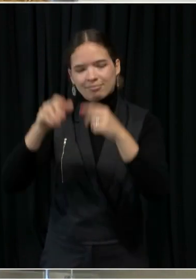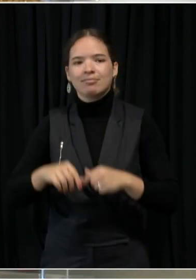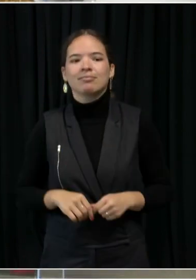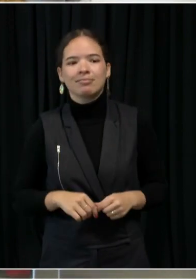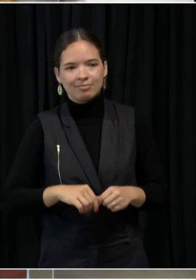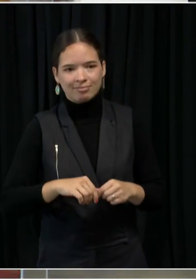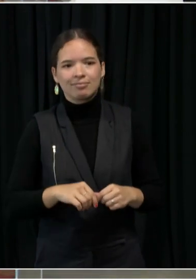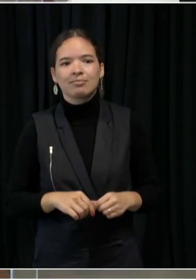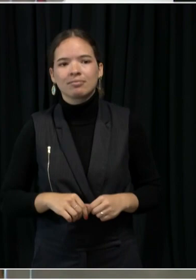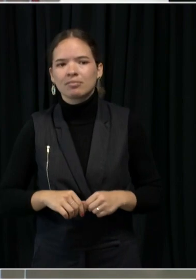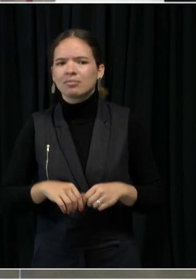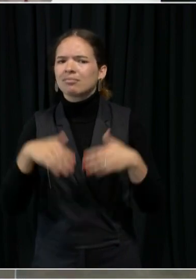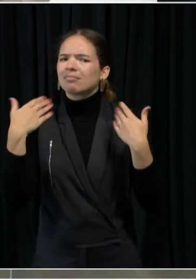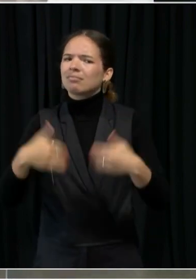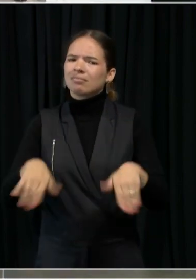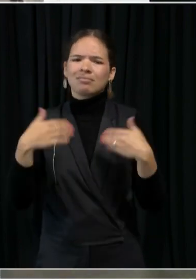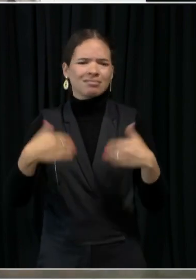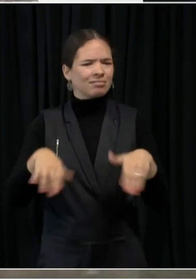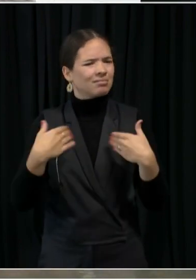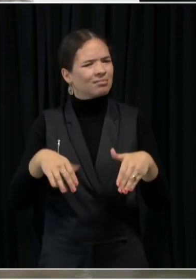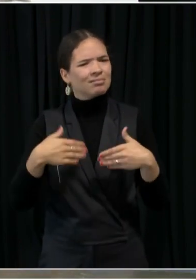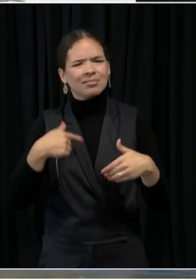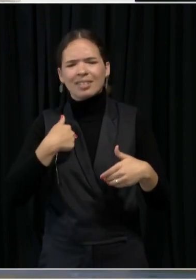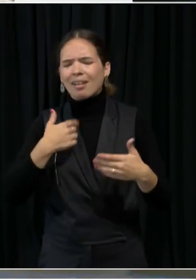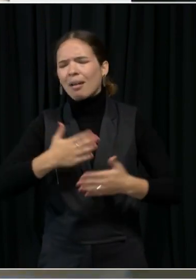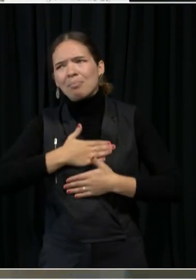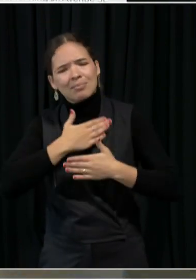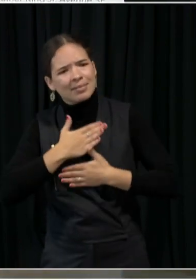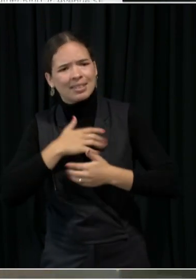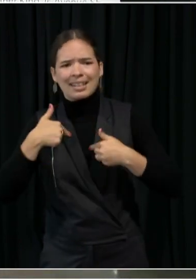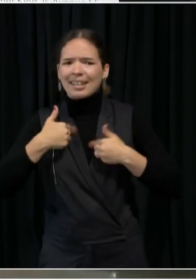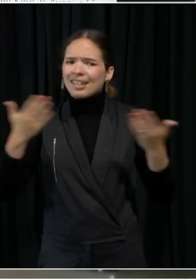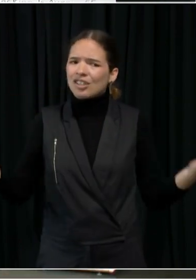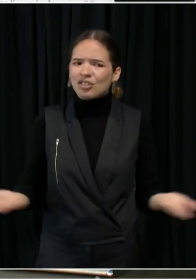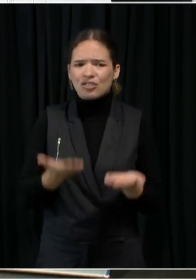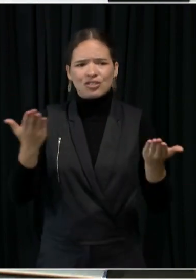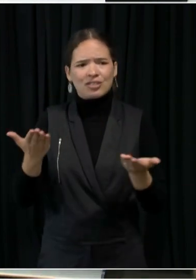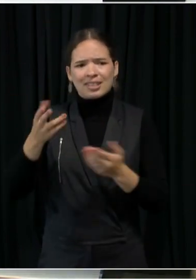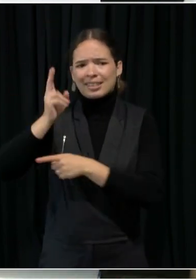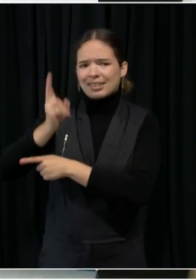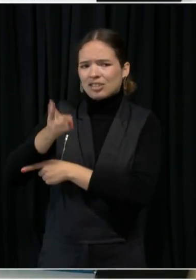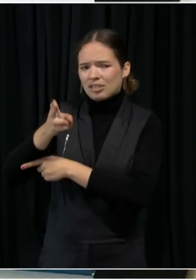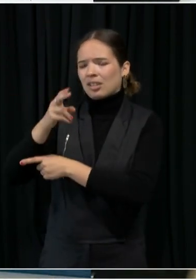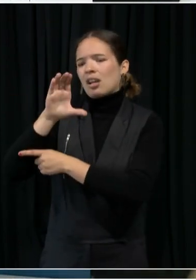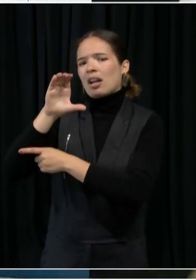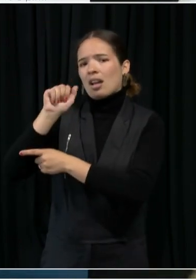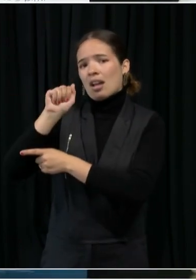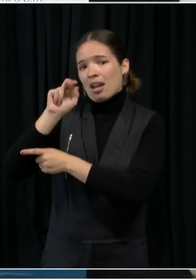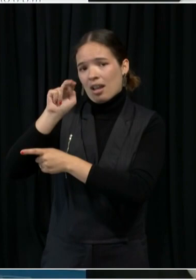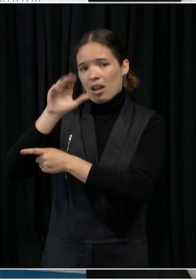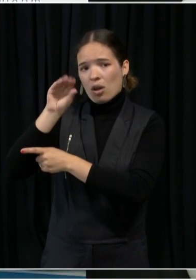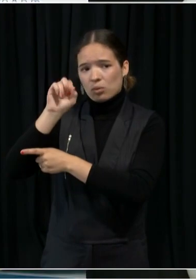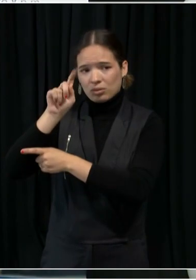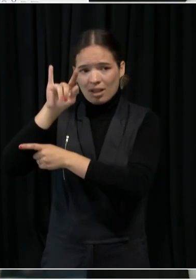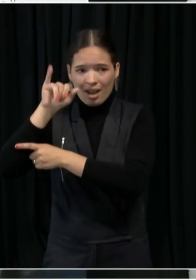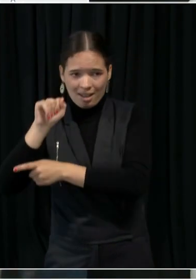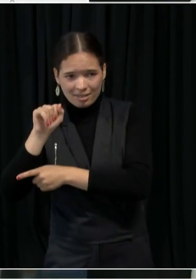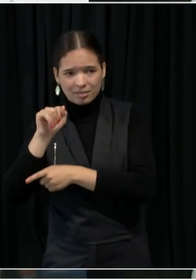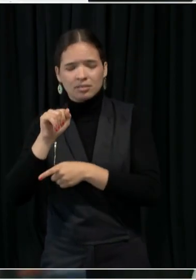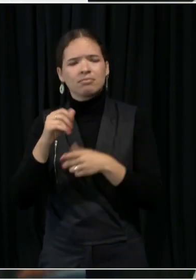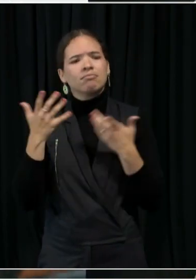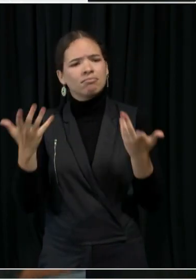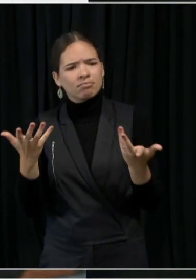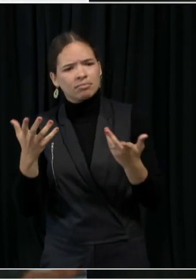So I'm just really delighted to be here today in historic Anacostia to talk about how we